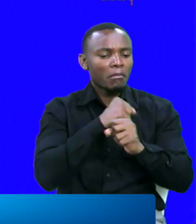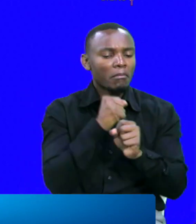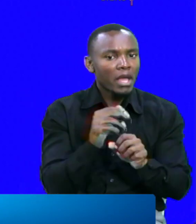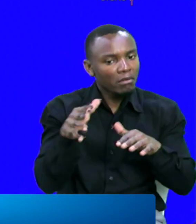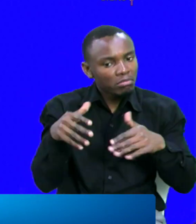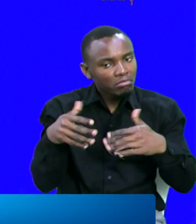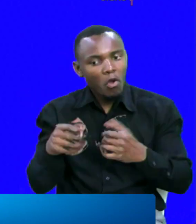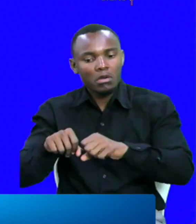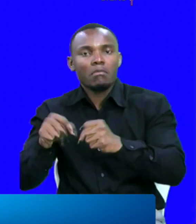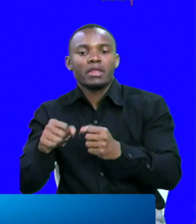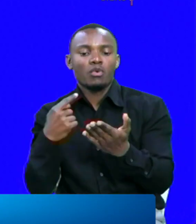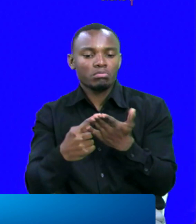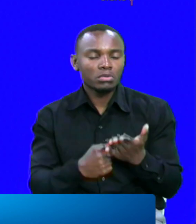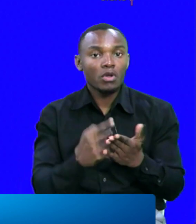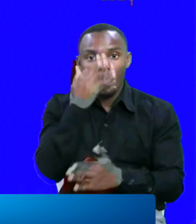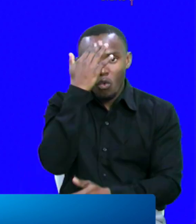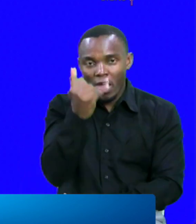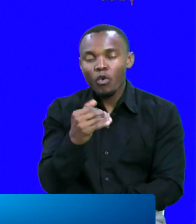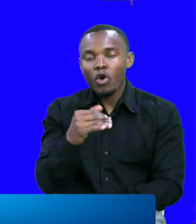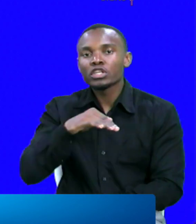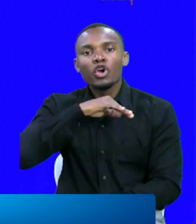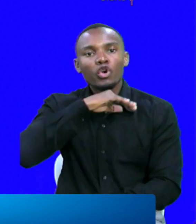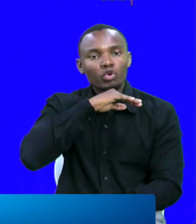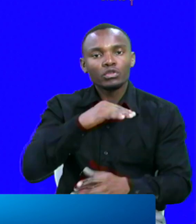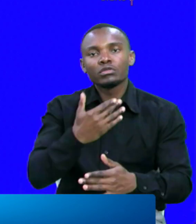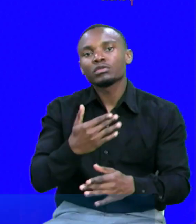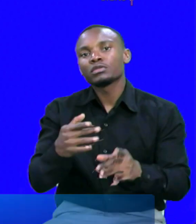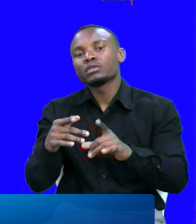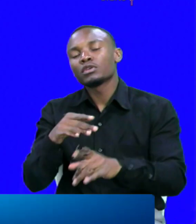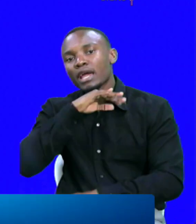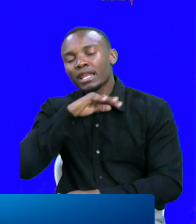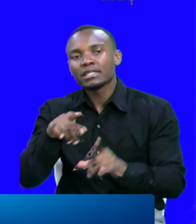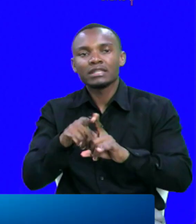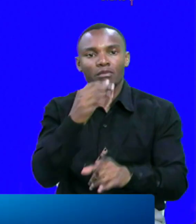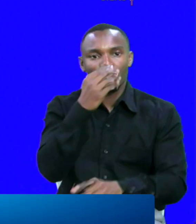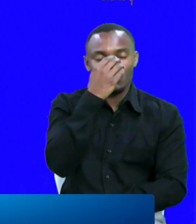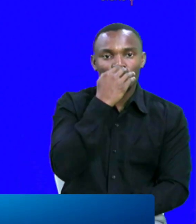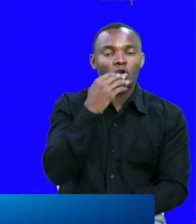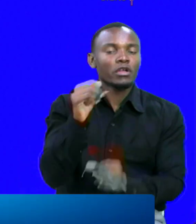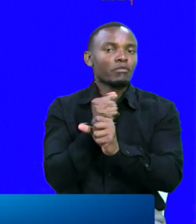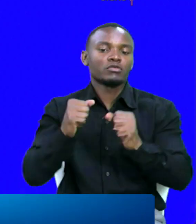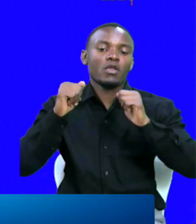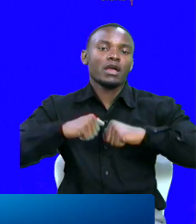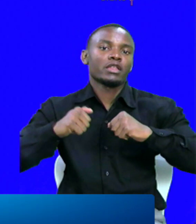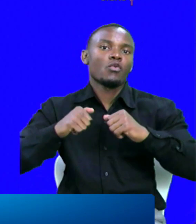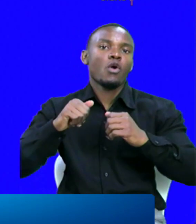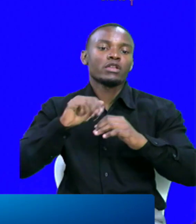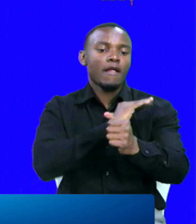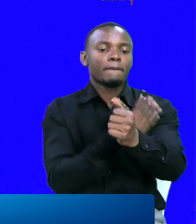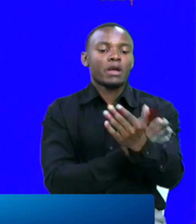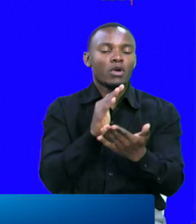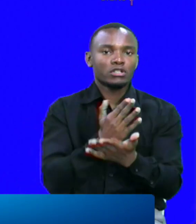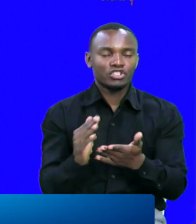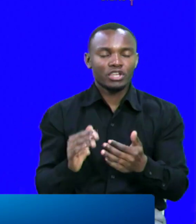talks. Why Ruto and Raila comes are known for power sharing. And President William Ruto and Azimio la Umoja One